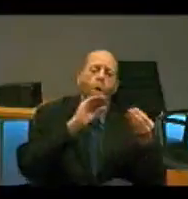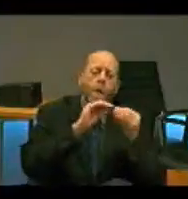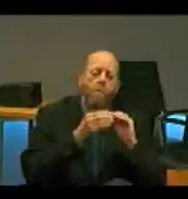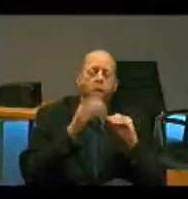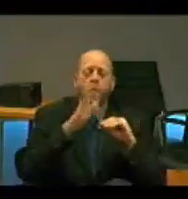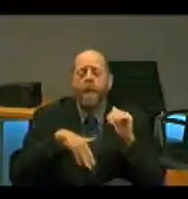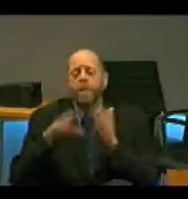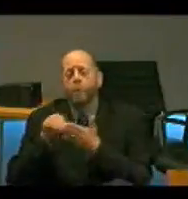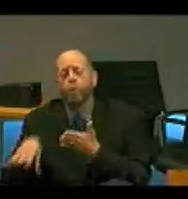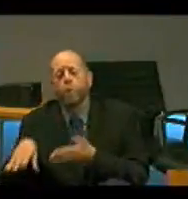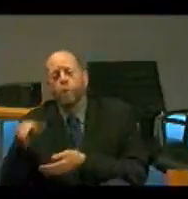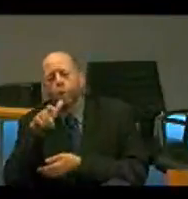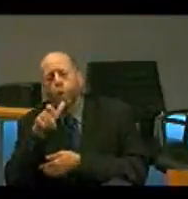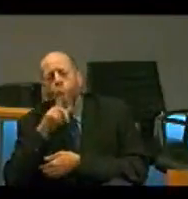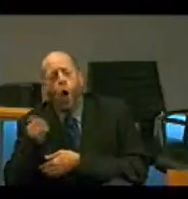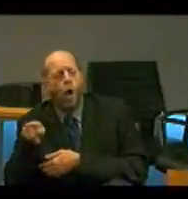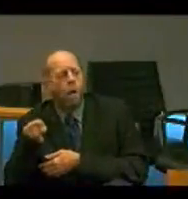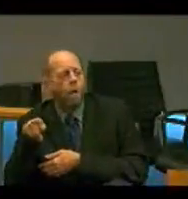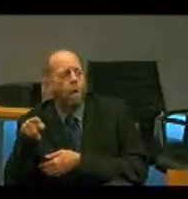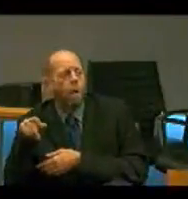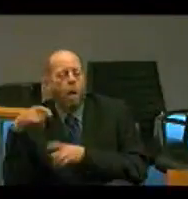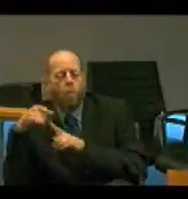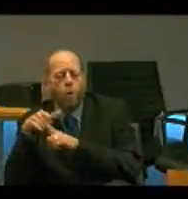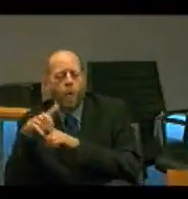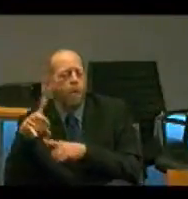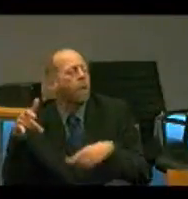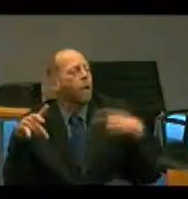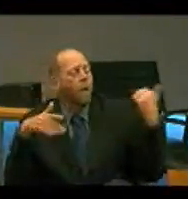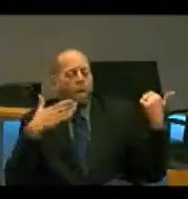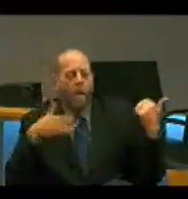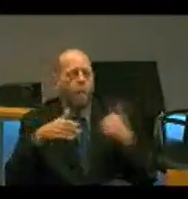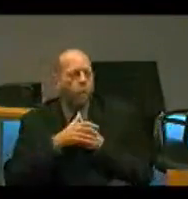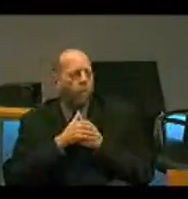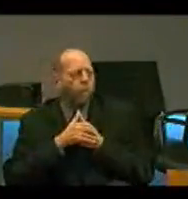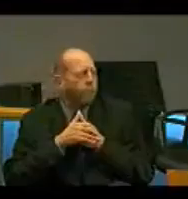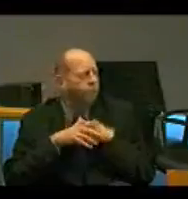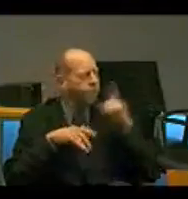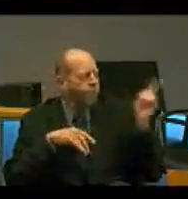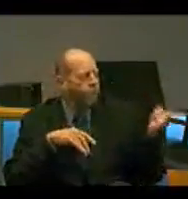than the students who are apparently bullied? Thank you, Ms. Hill. Commissioner Degley?